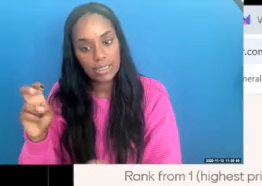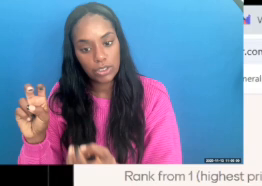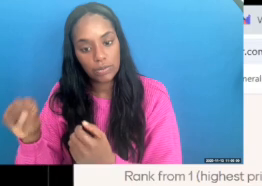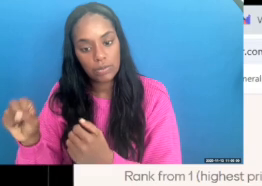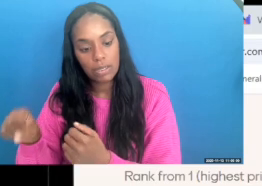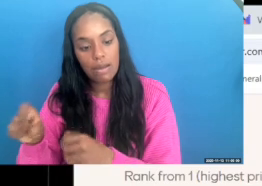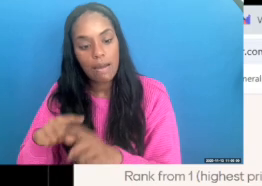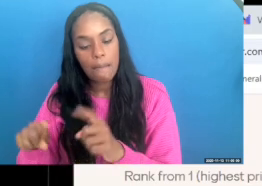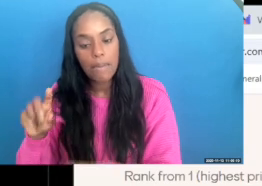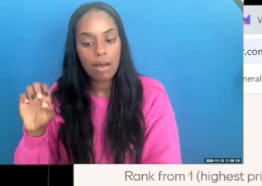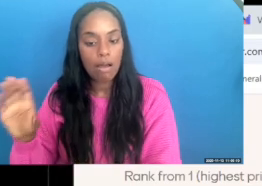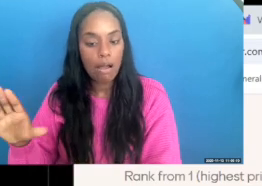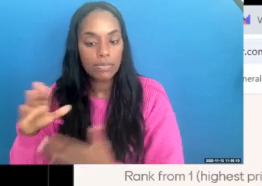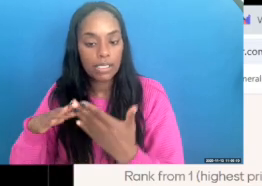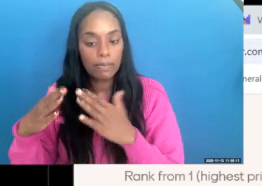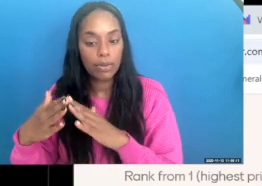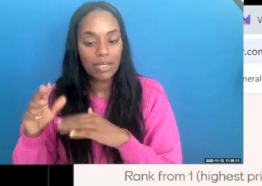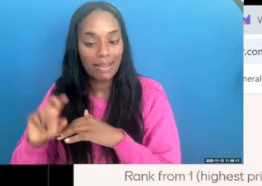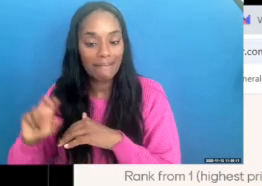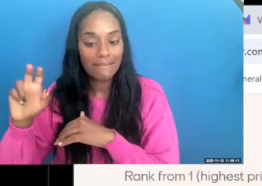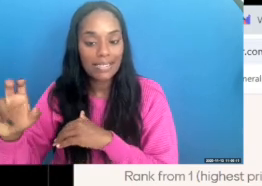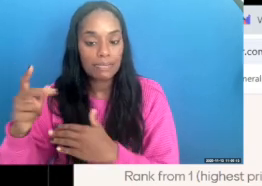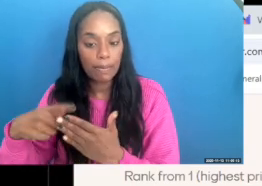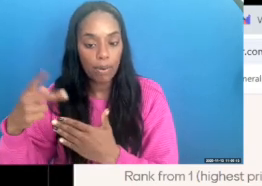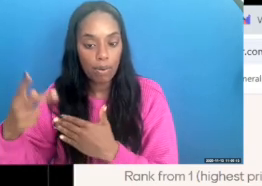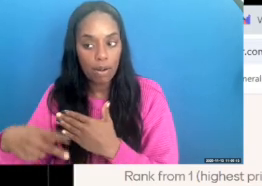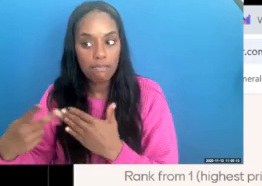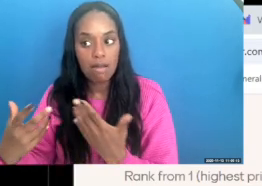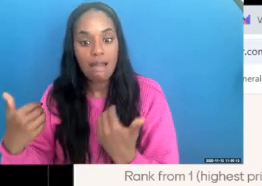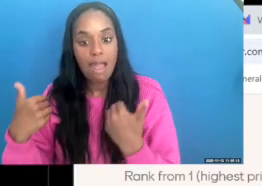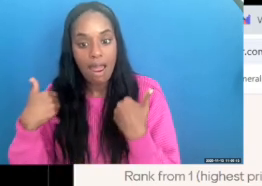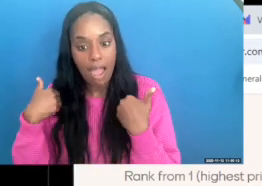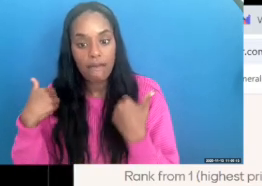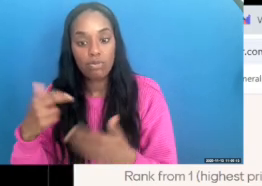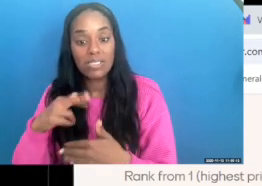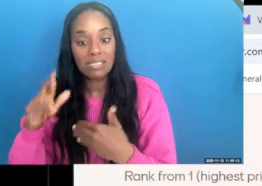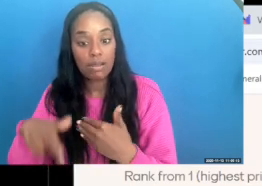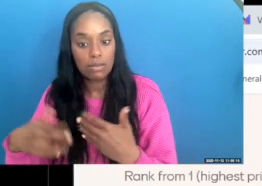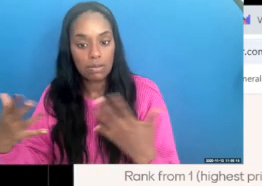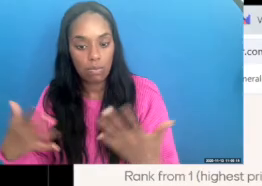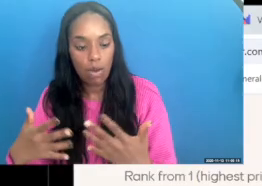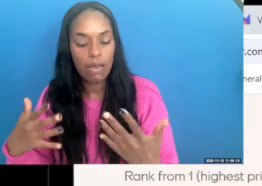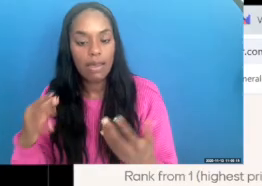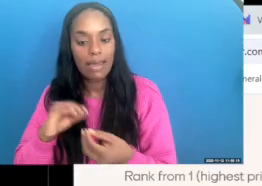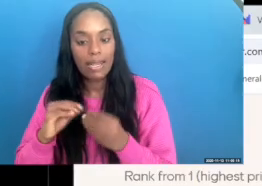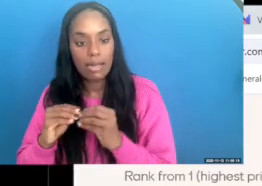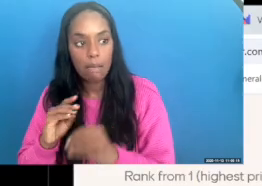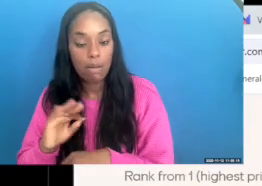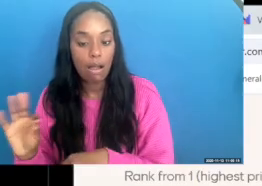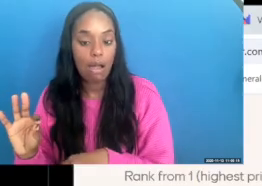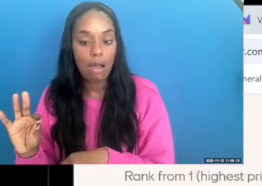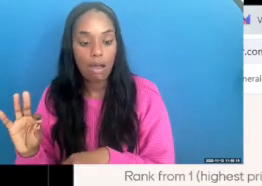insurance issues that Nick mentioned, CARB's community investment